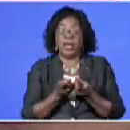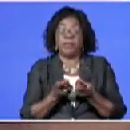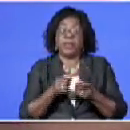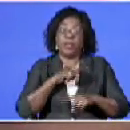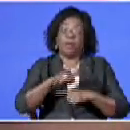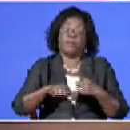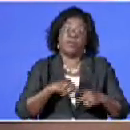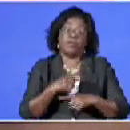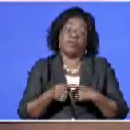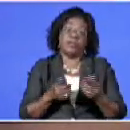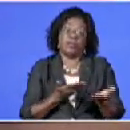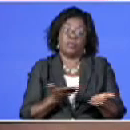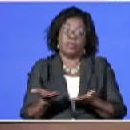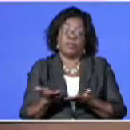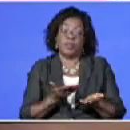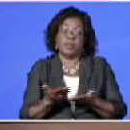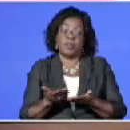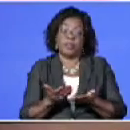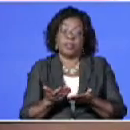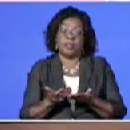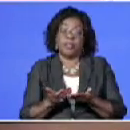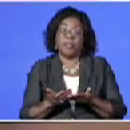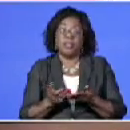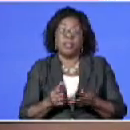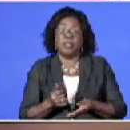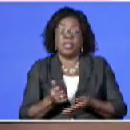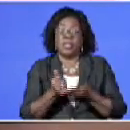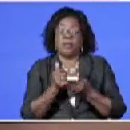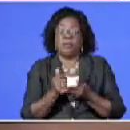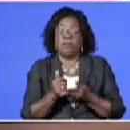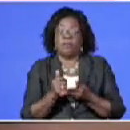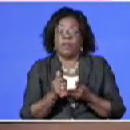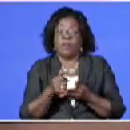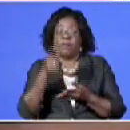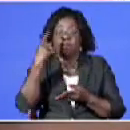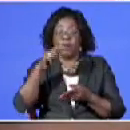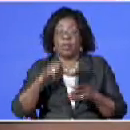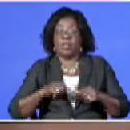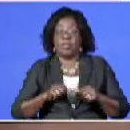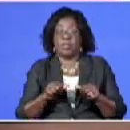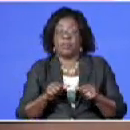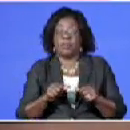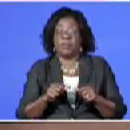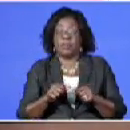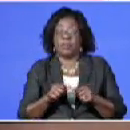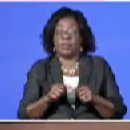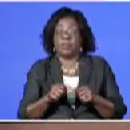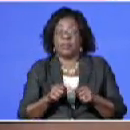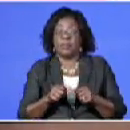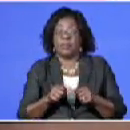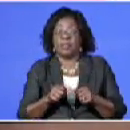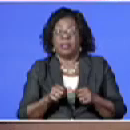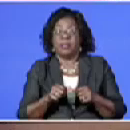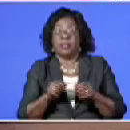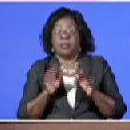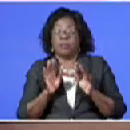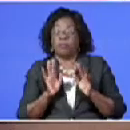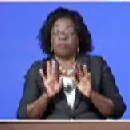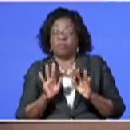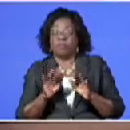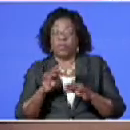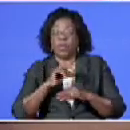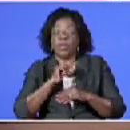have partnered to ensure the needs of the disabled community are met during COVID-19. Both agencies are working with